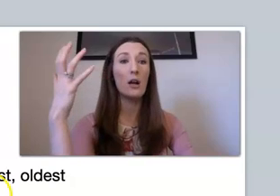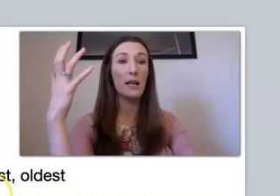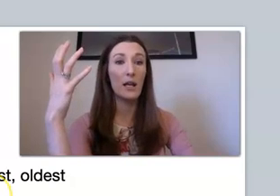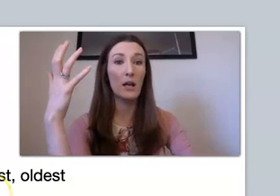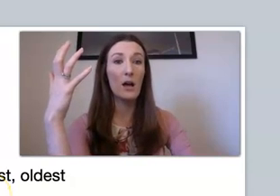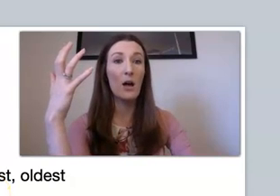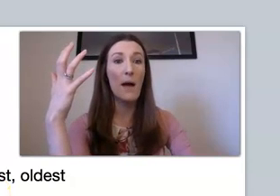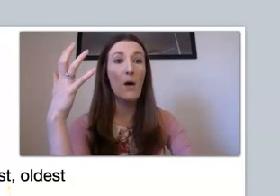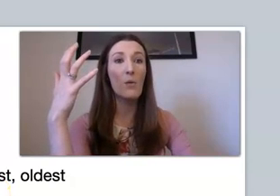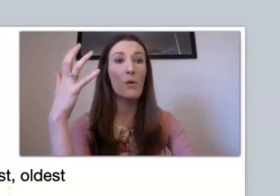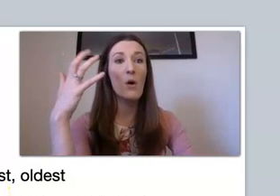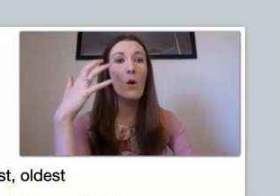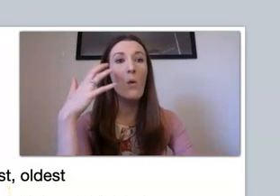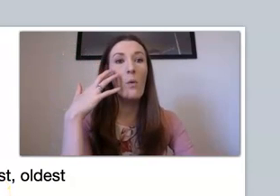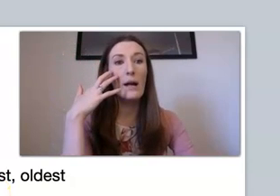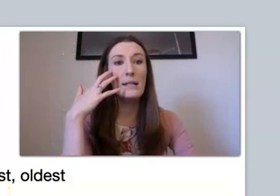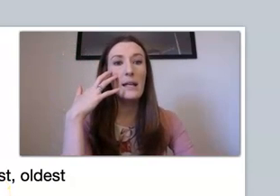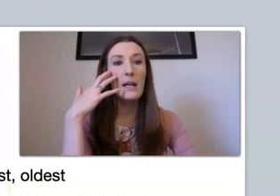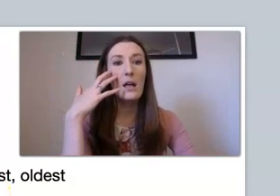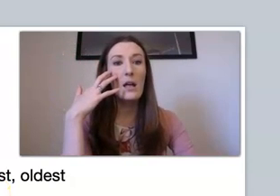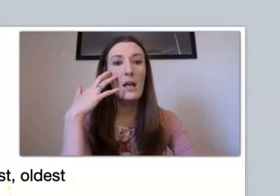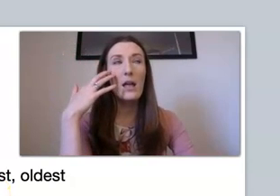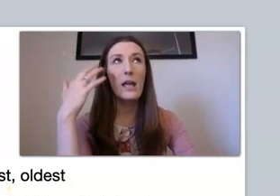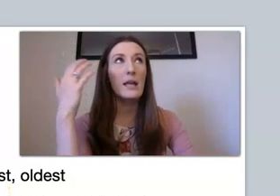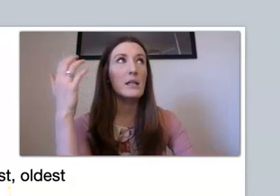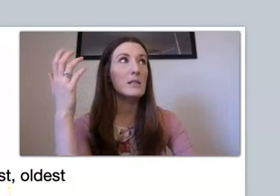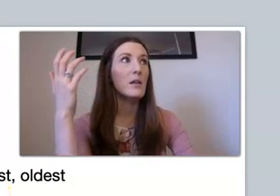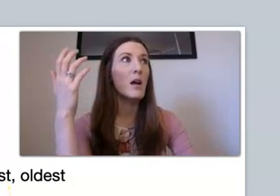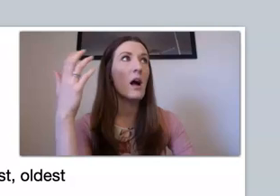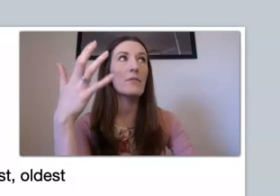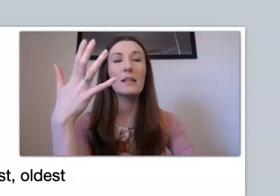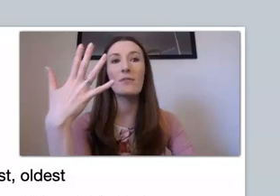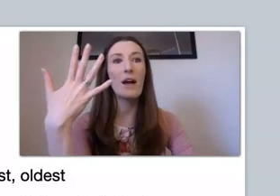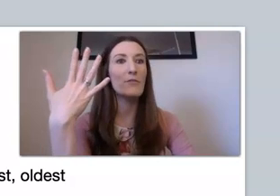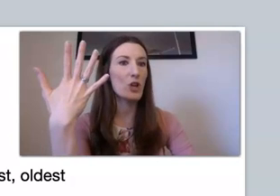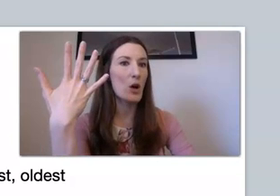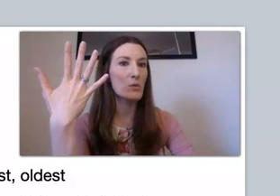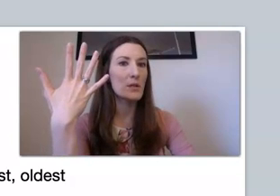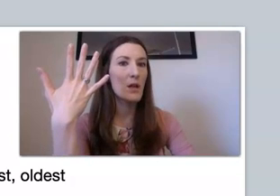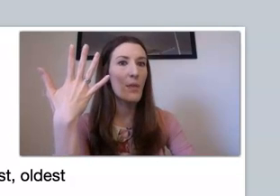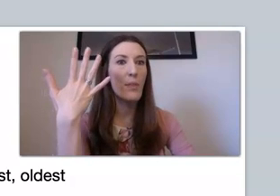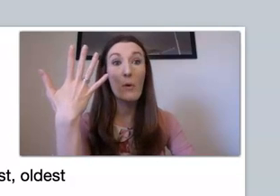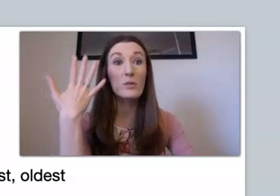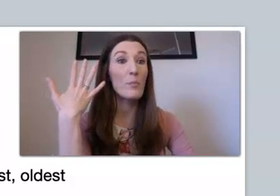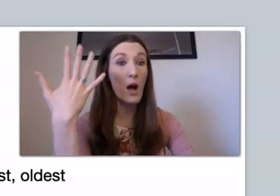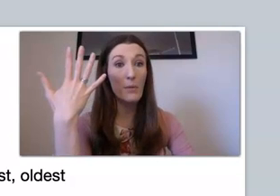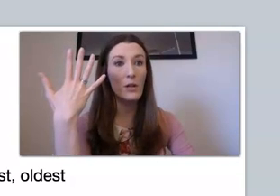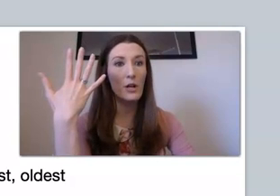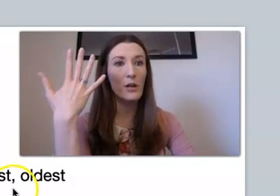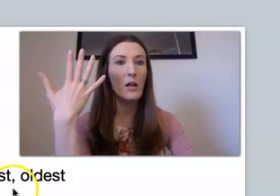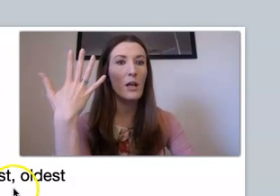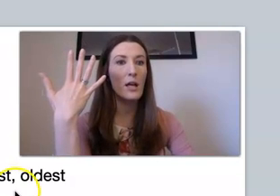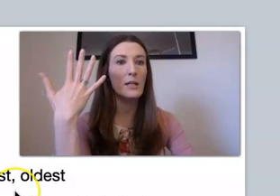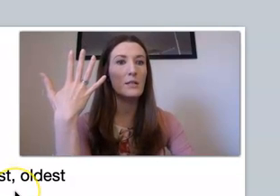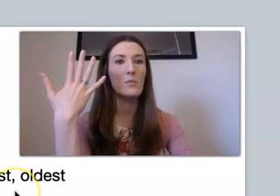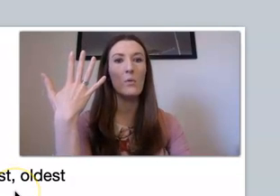you're talking about what is of these 5 shows, the most